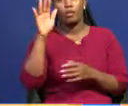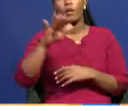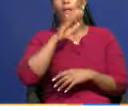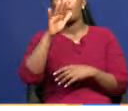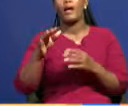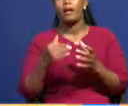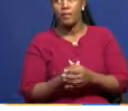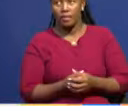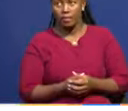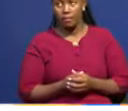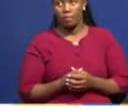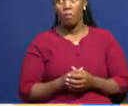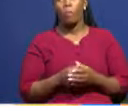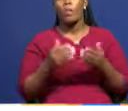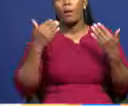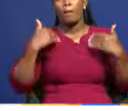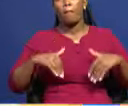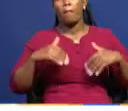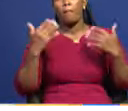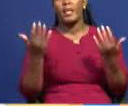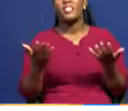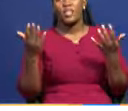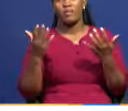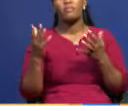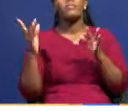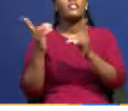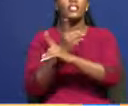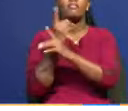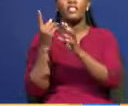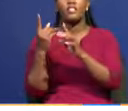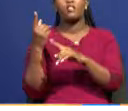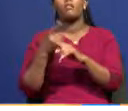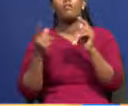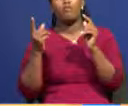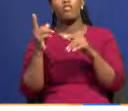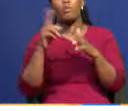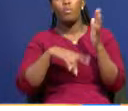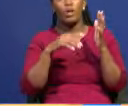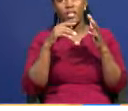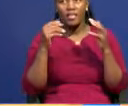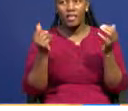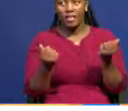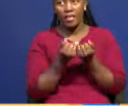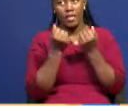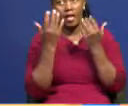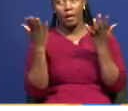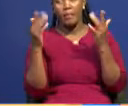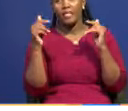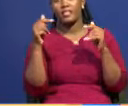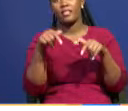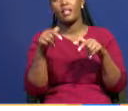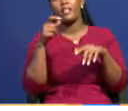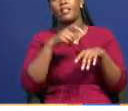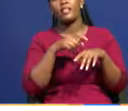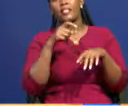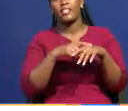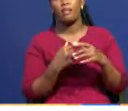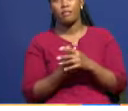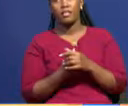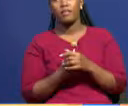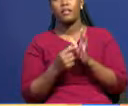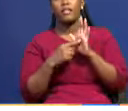different trajectory on how some of these things are happening or are panning down now at the moment. Something to do